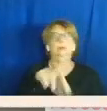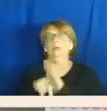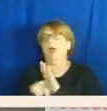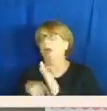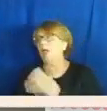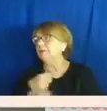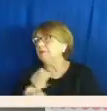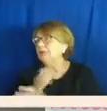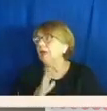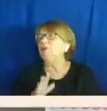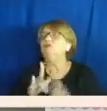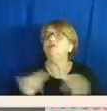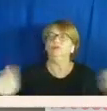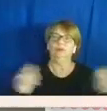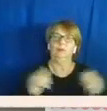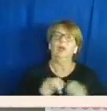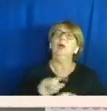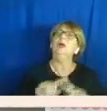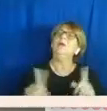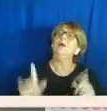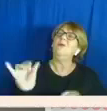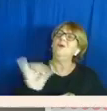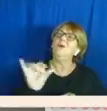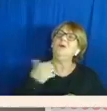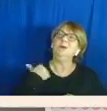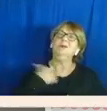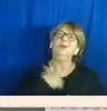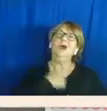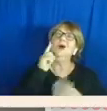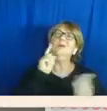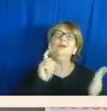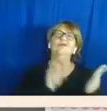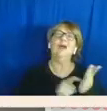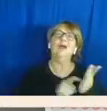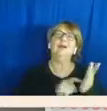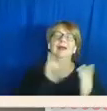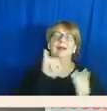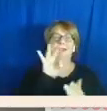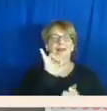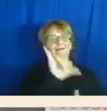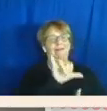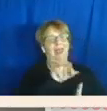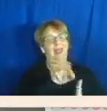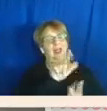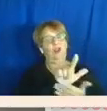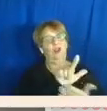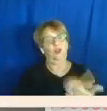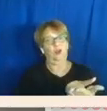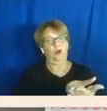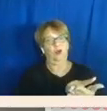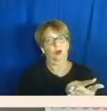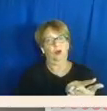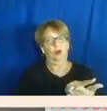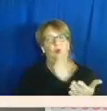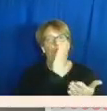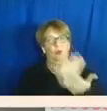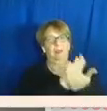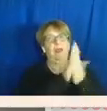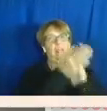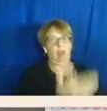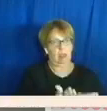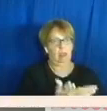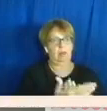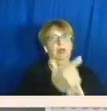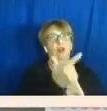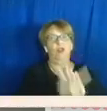we also recognized that if this bill was going to become law, we